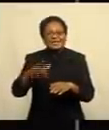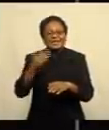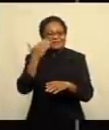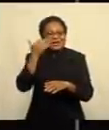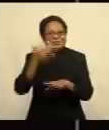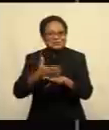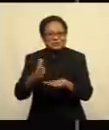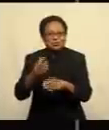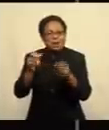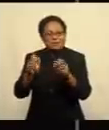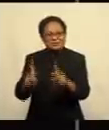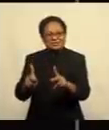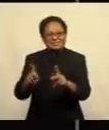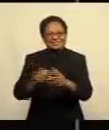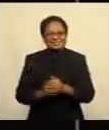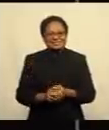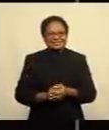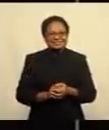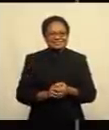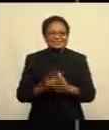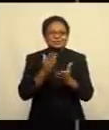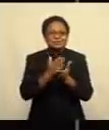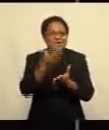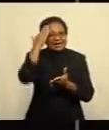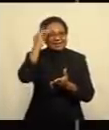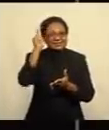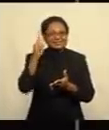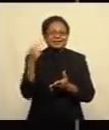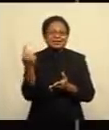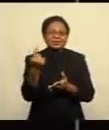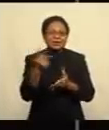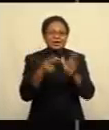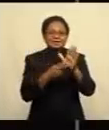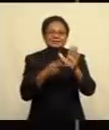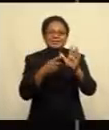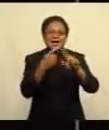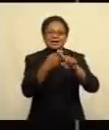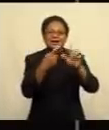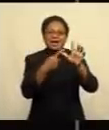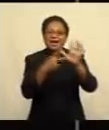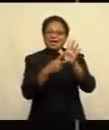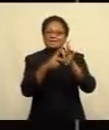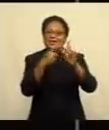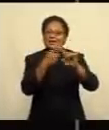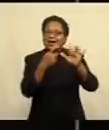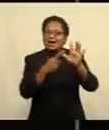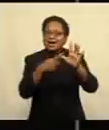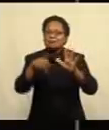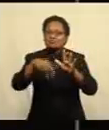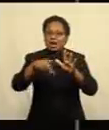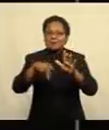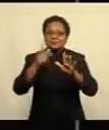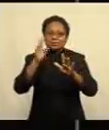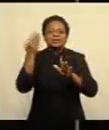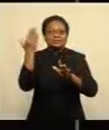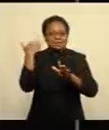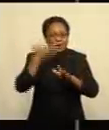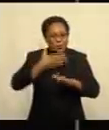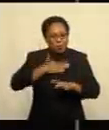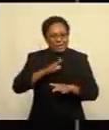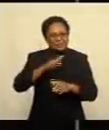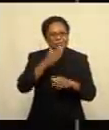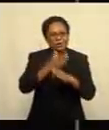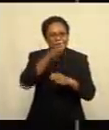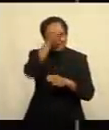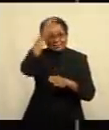developed. This is true for the head teacher of Nakawika Primary School who wanted to be a nurse, but has no